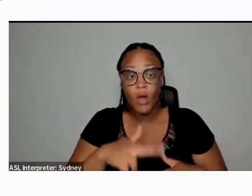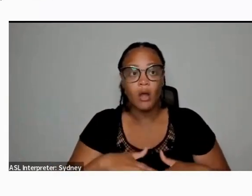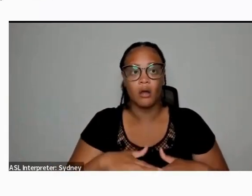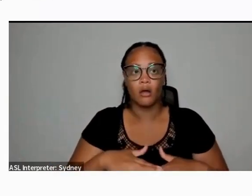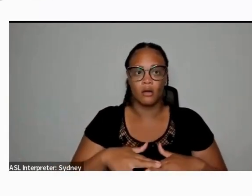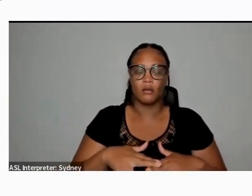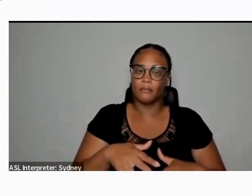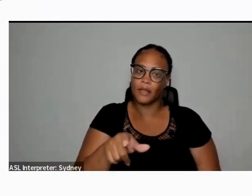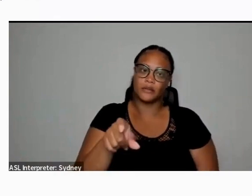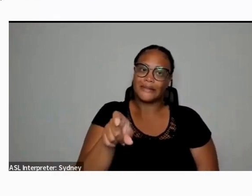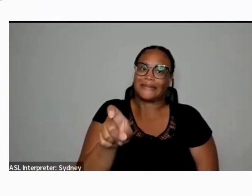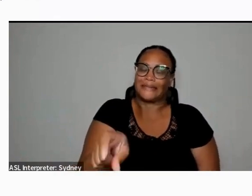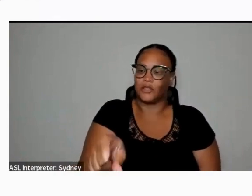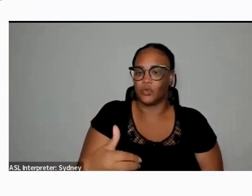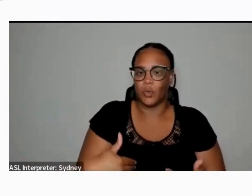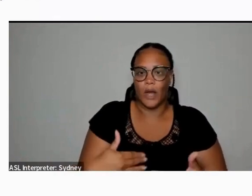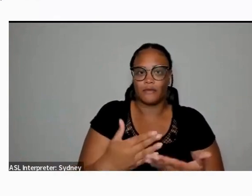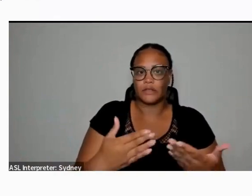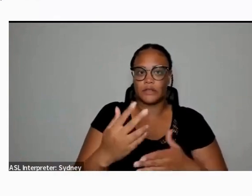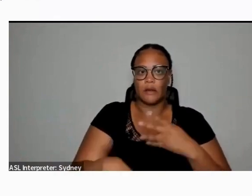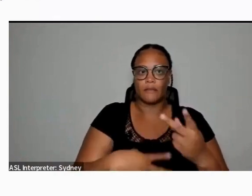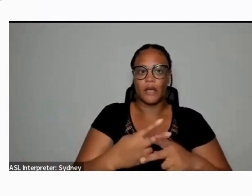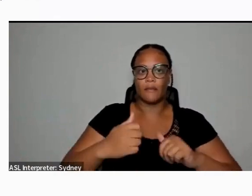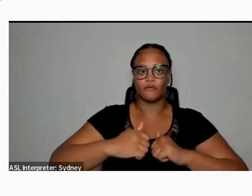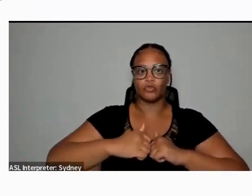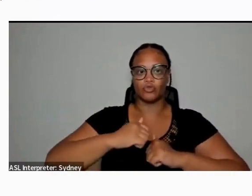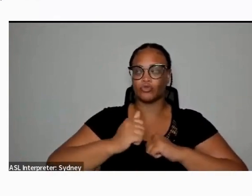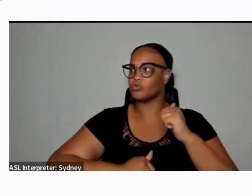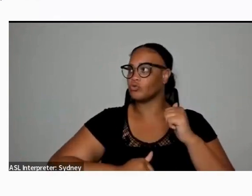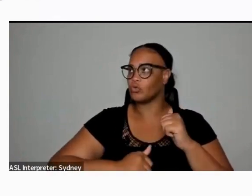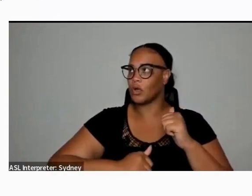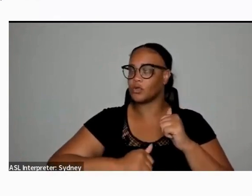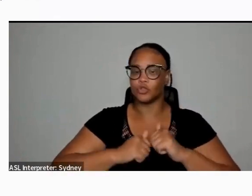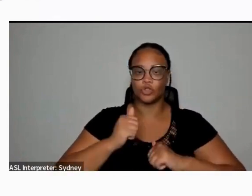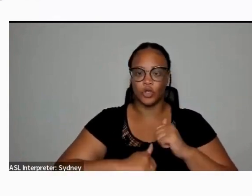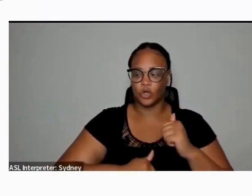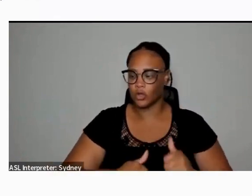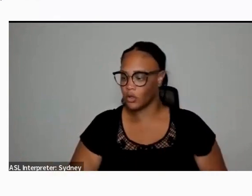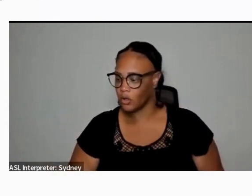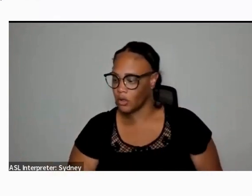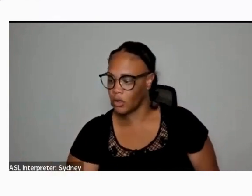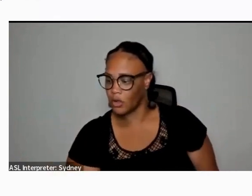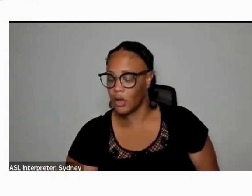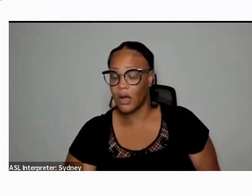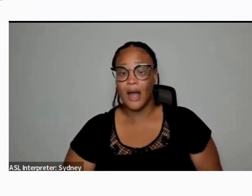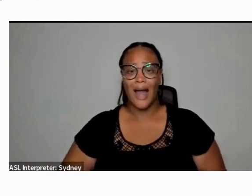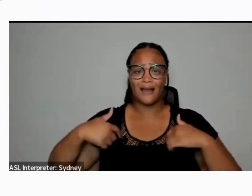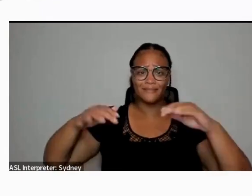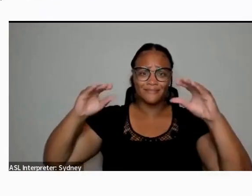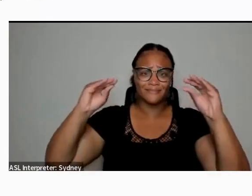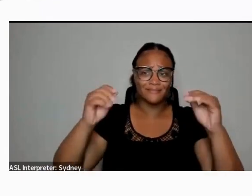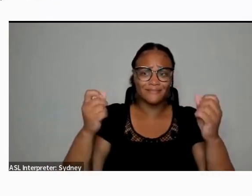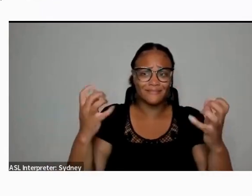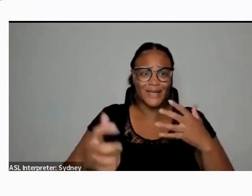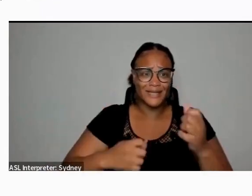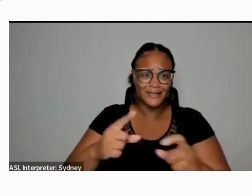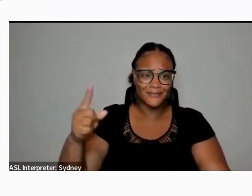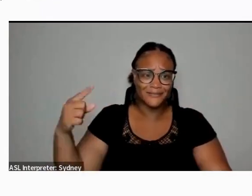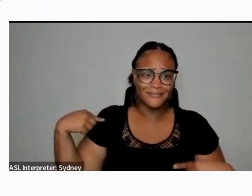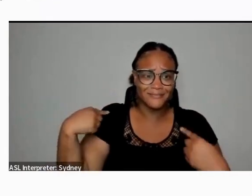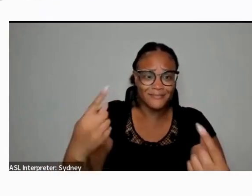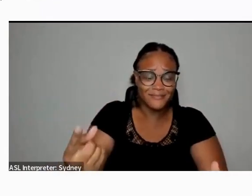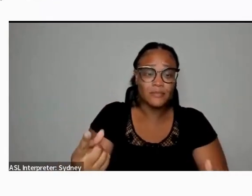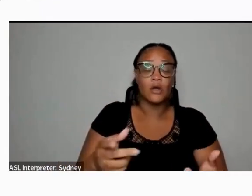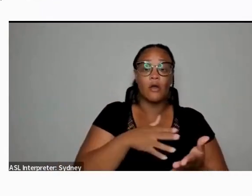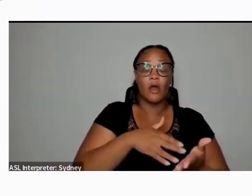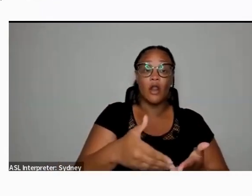kind of structure. I've been a teacher for a really long time, and so many times some of my students are